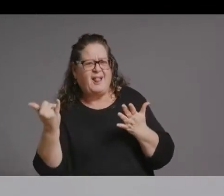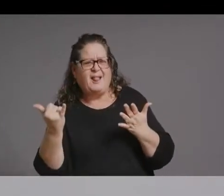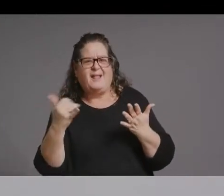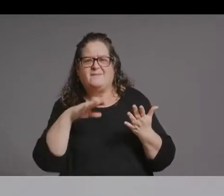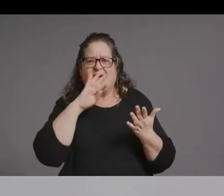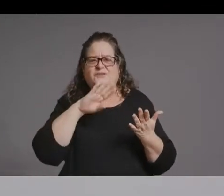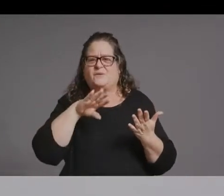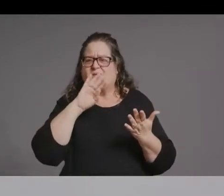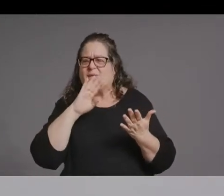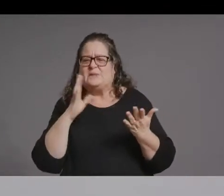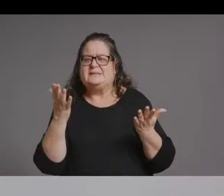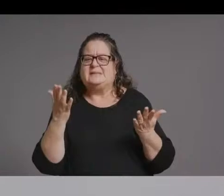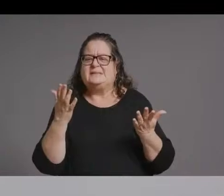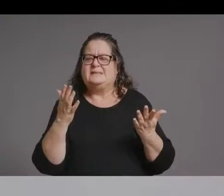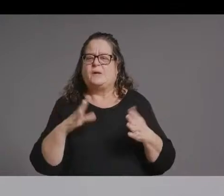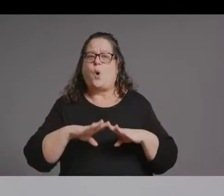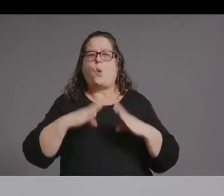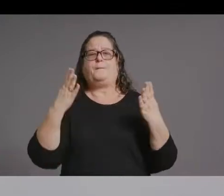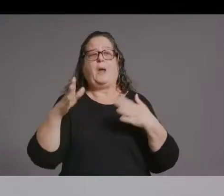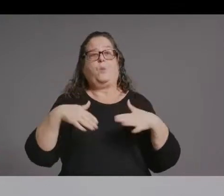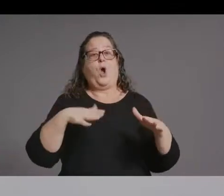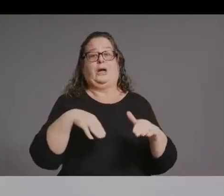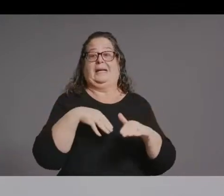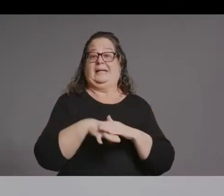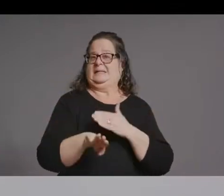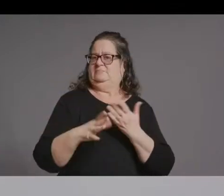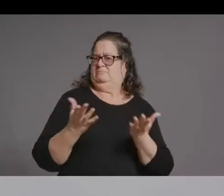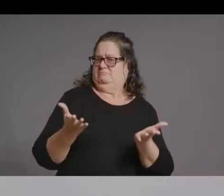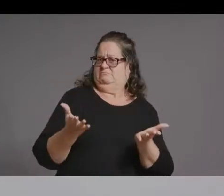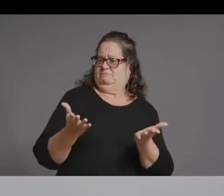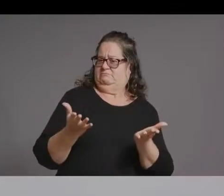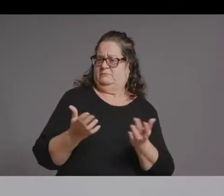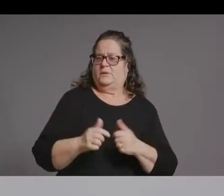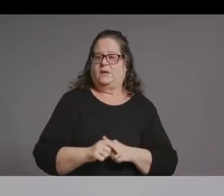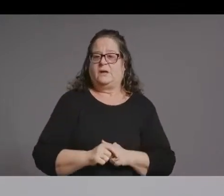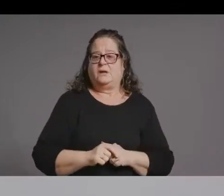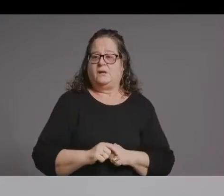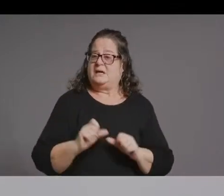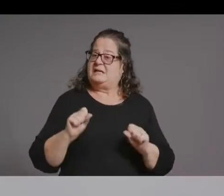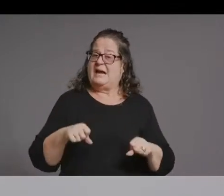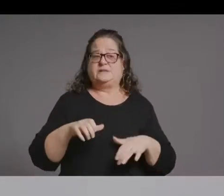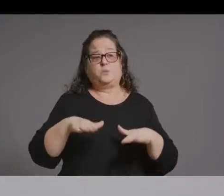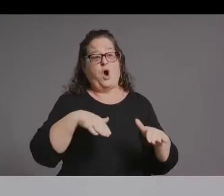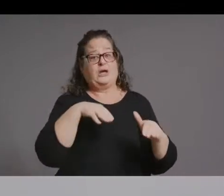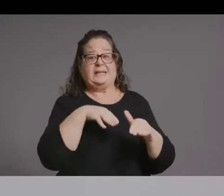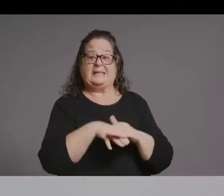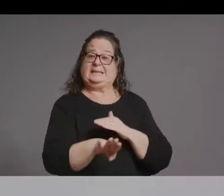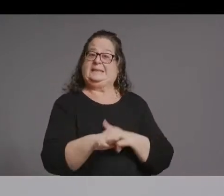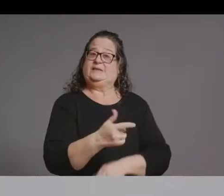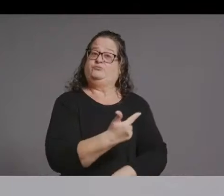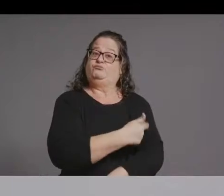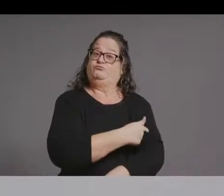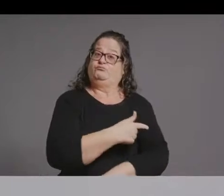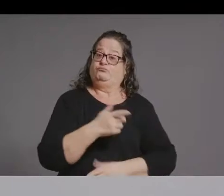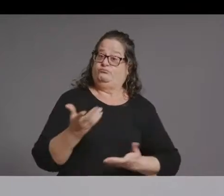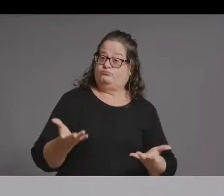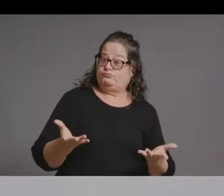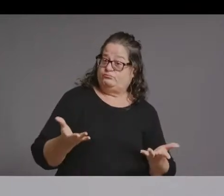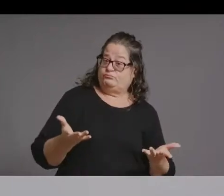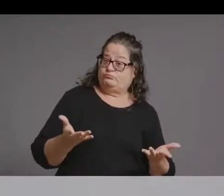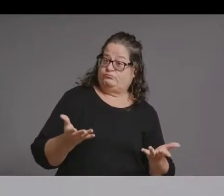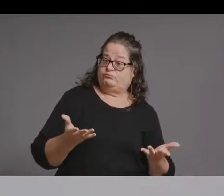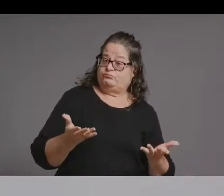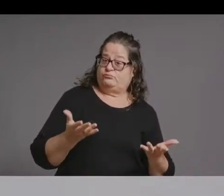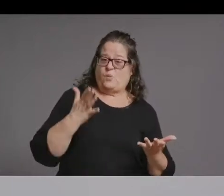for people who just, hey, you can just go down to place X. I don't see a lot of that here. Why aren't we